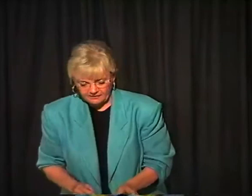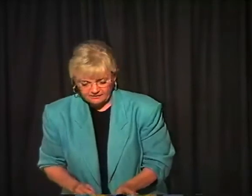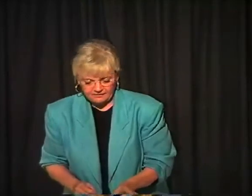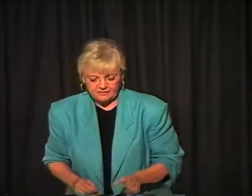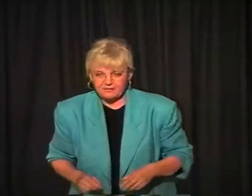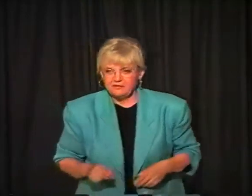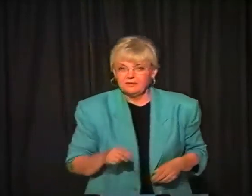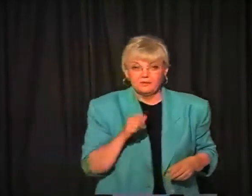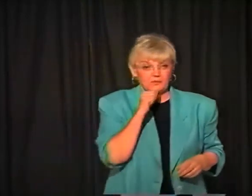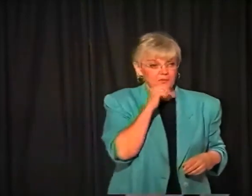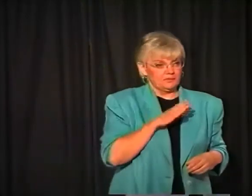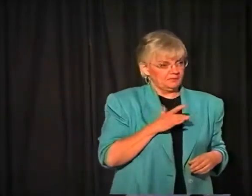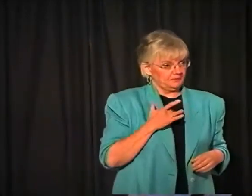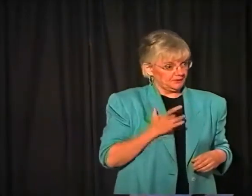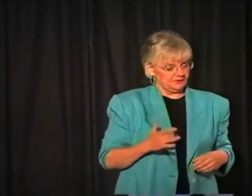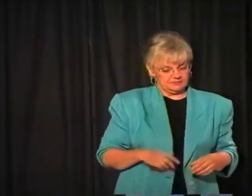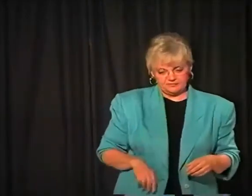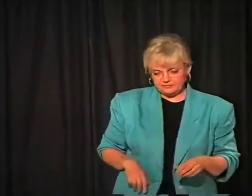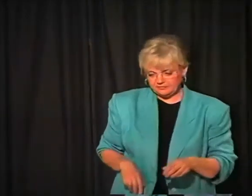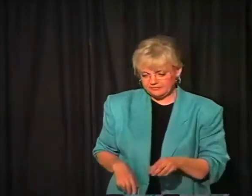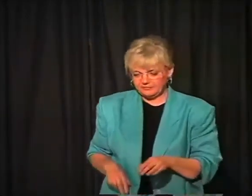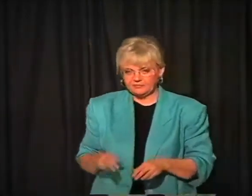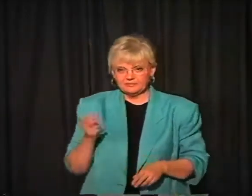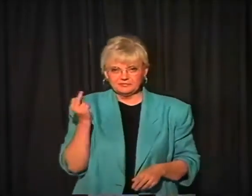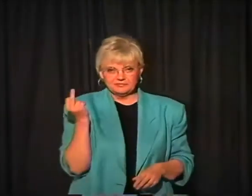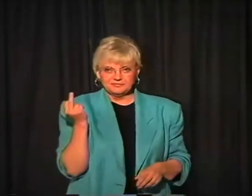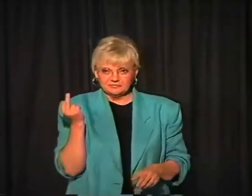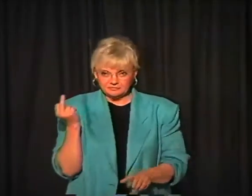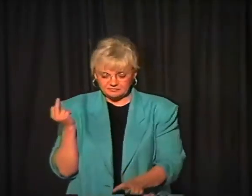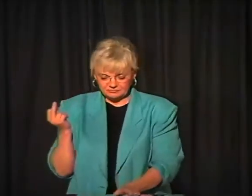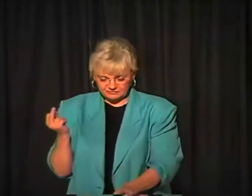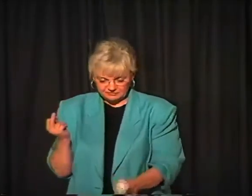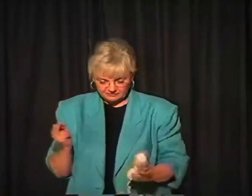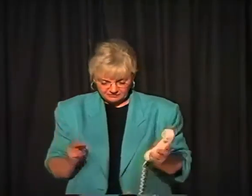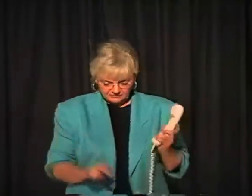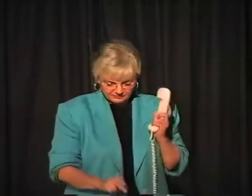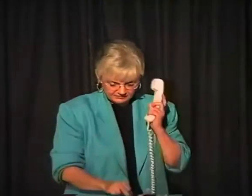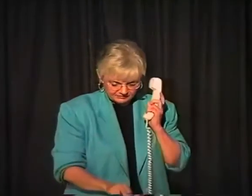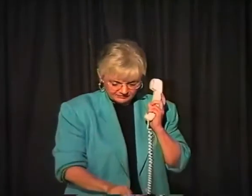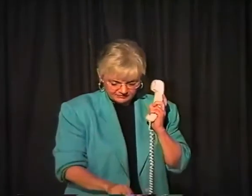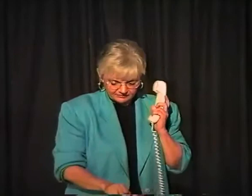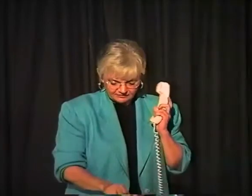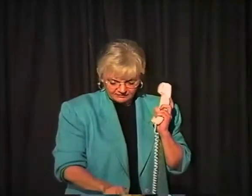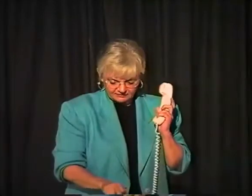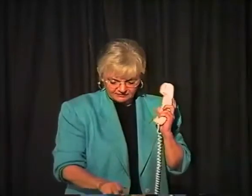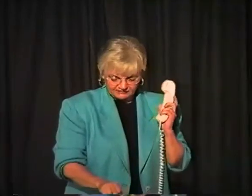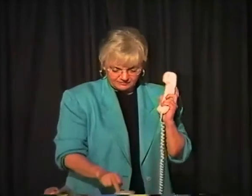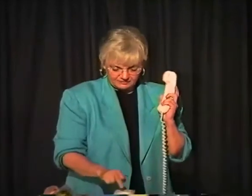need to listen to the interpreter.